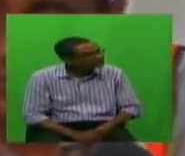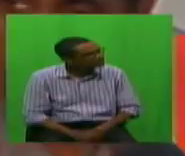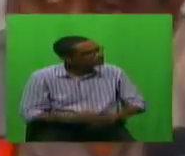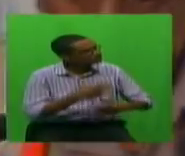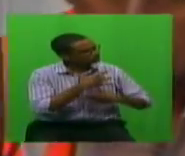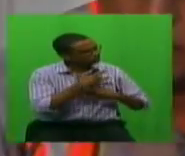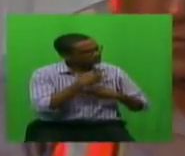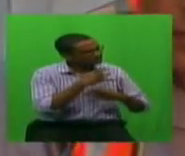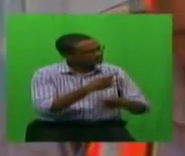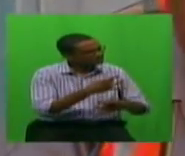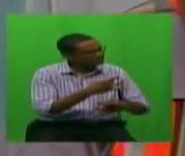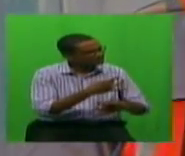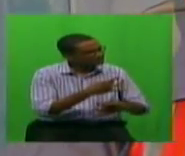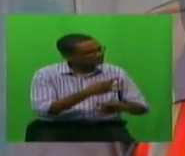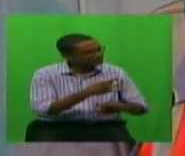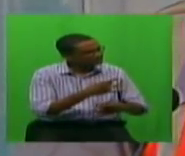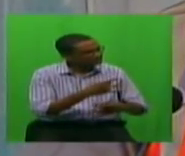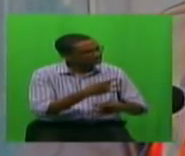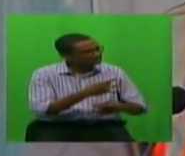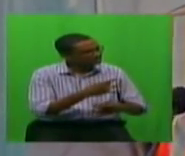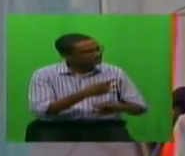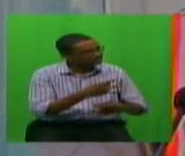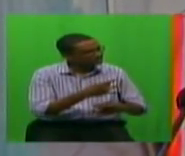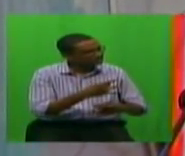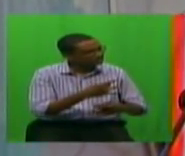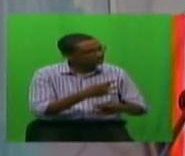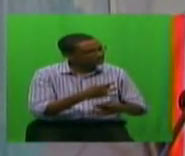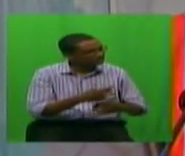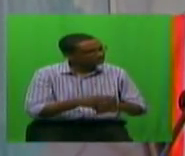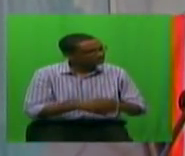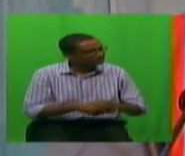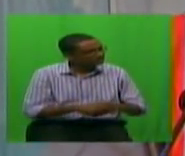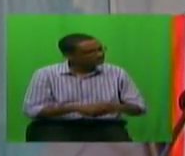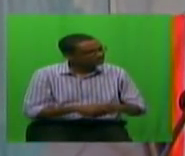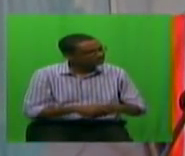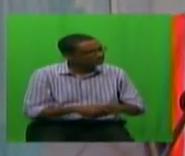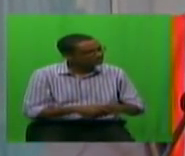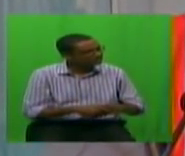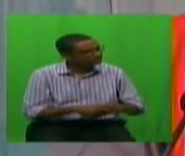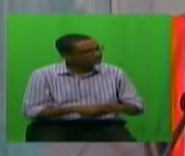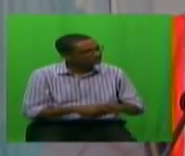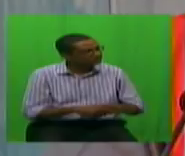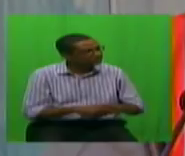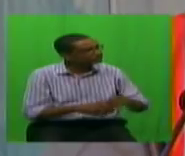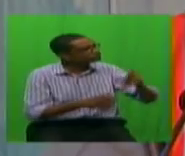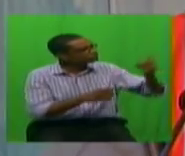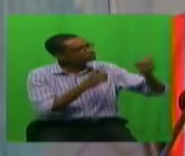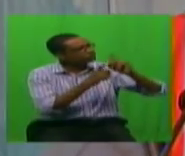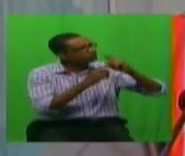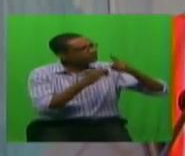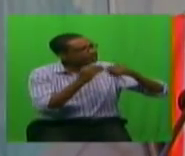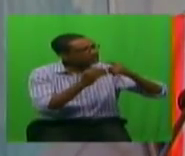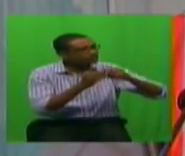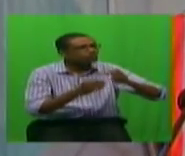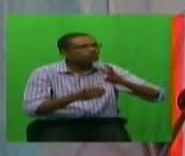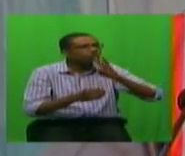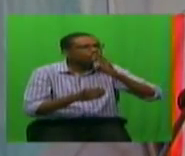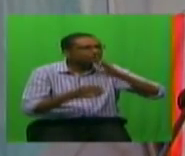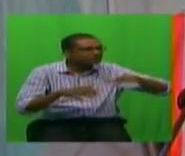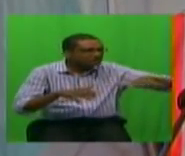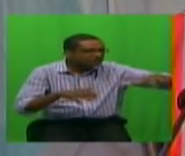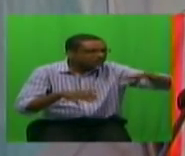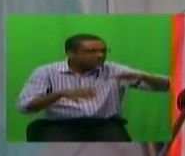interestingly, your colleague there to your right, he did speak about the need to clear water courses.